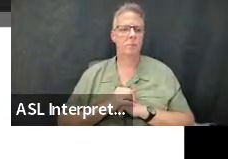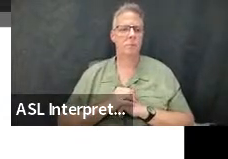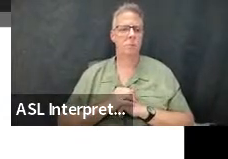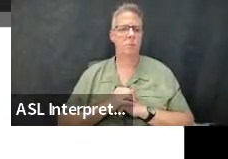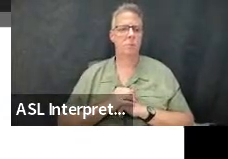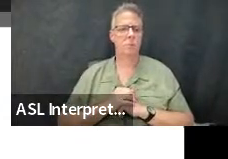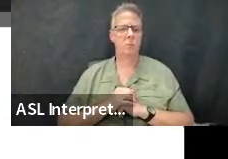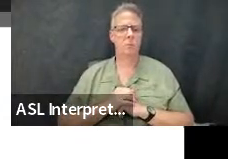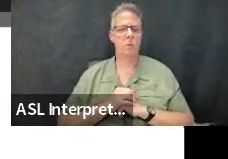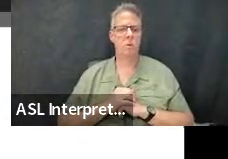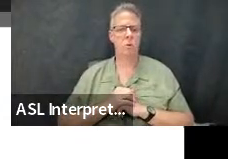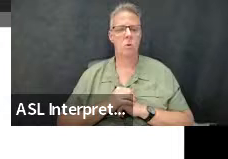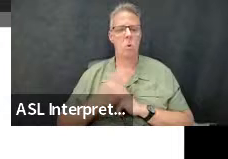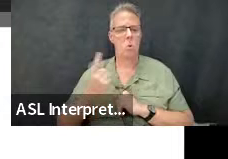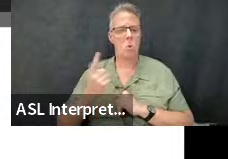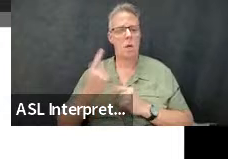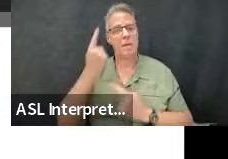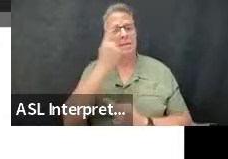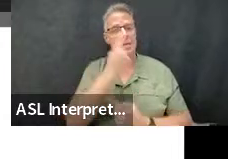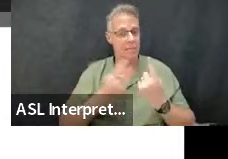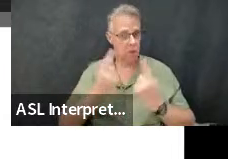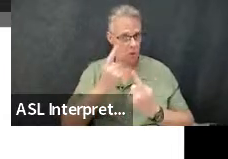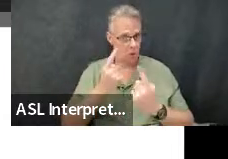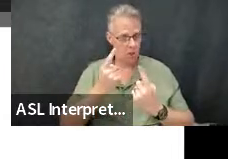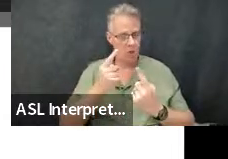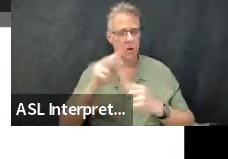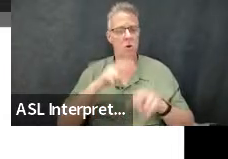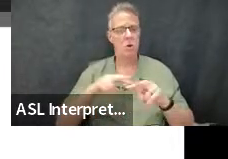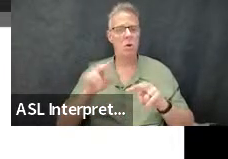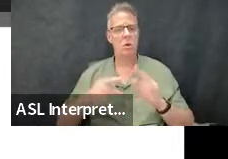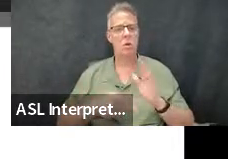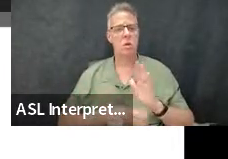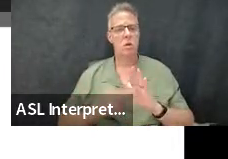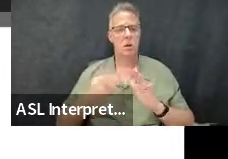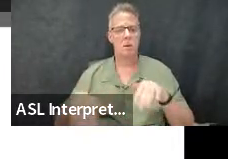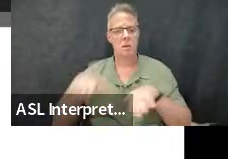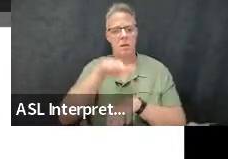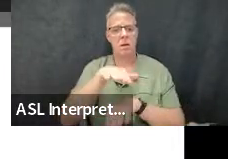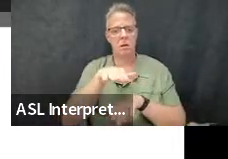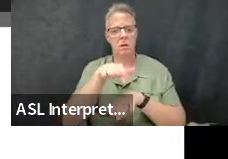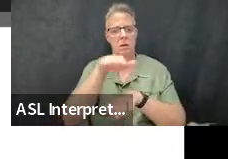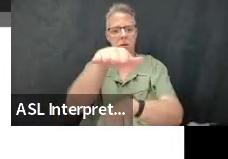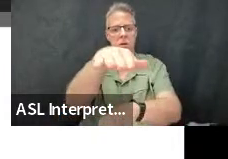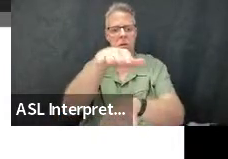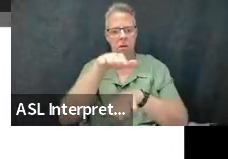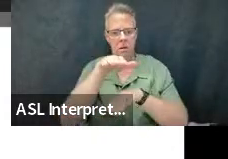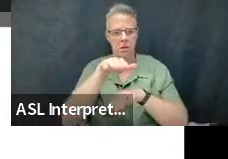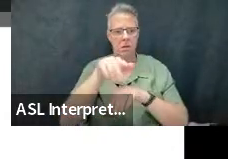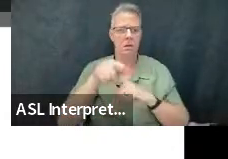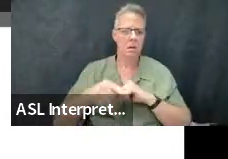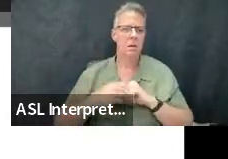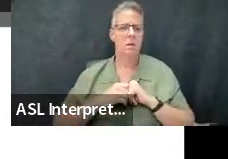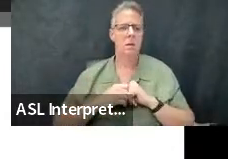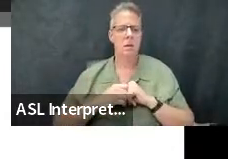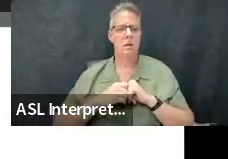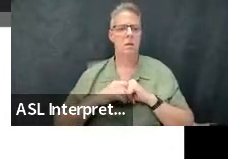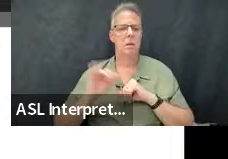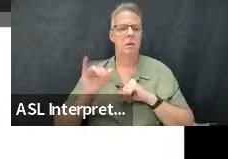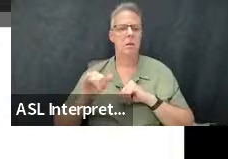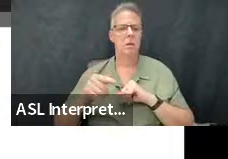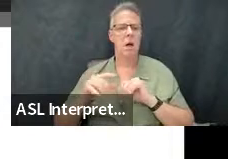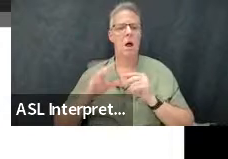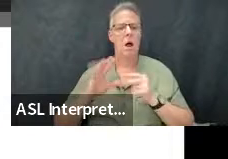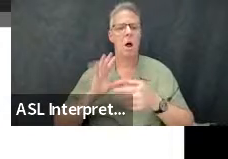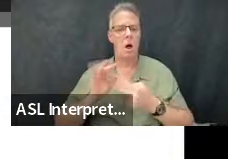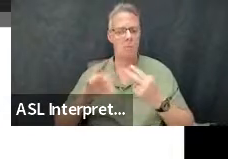One of the configurations that we're looking at for the bridge is the double deck fixed span configuration. The fixed span